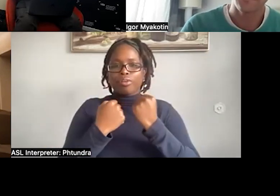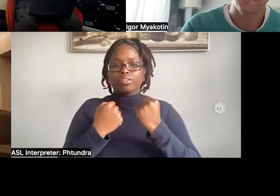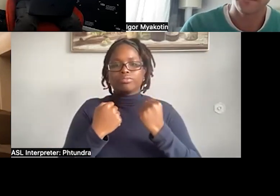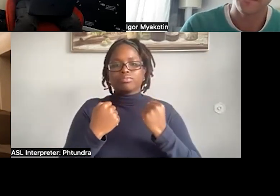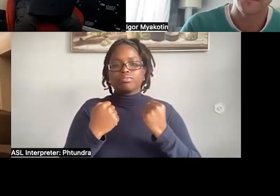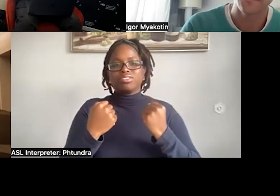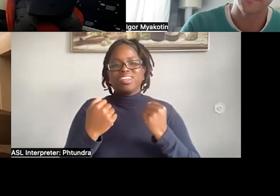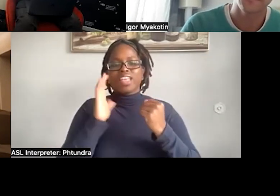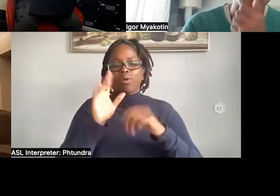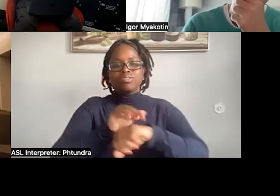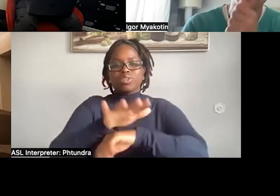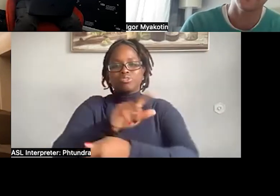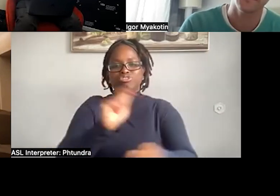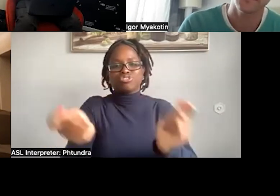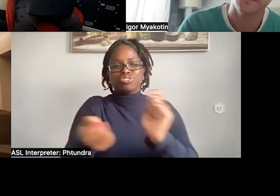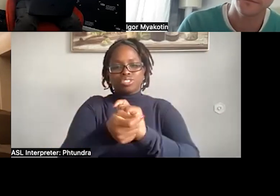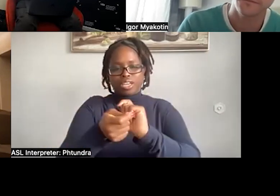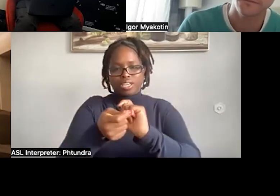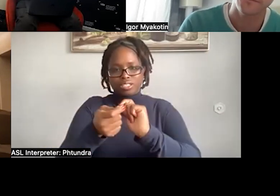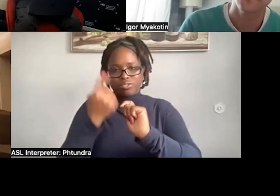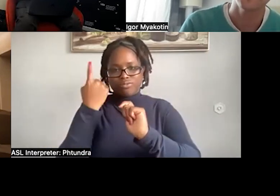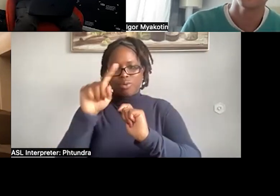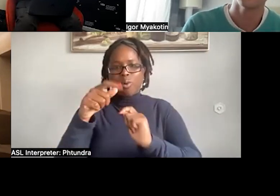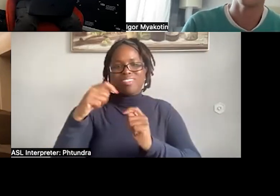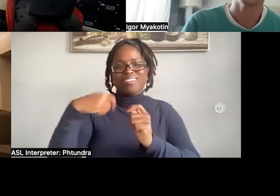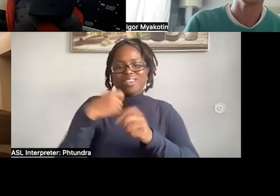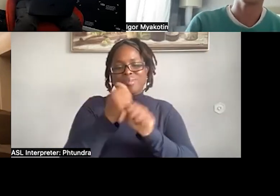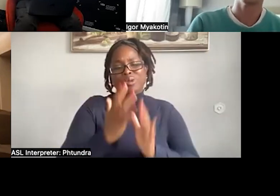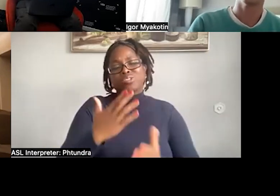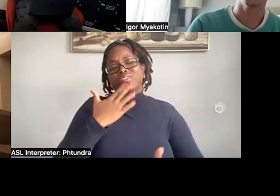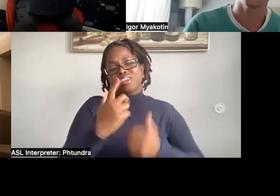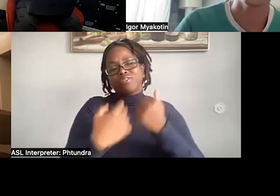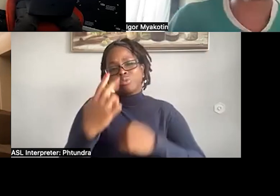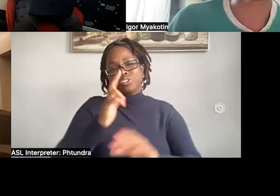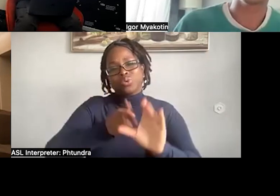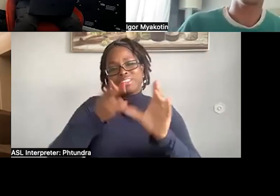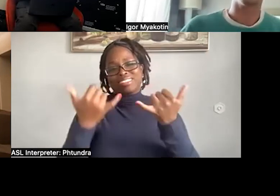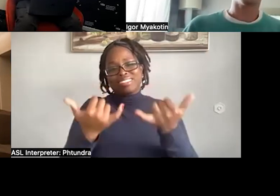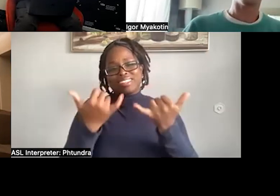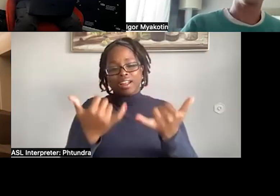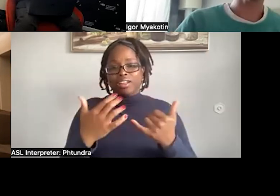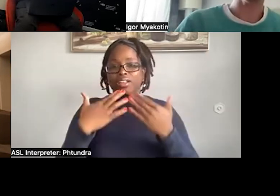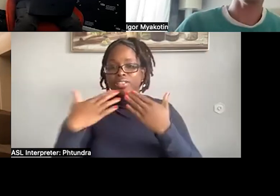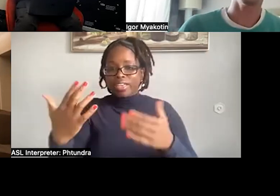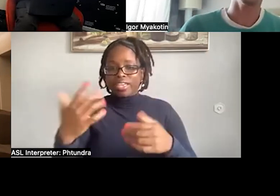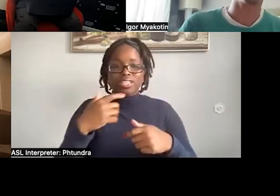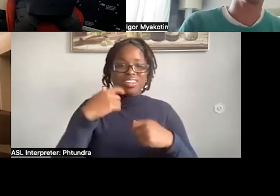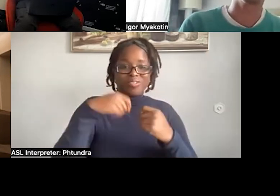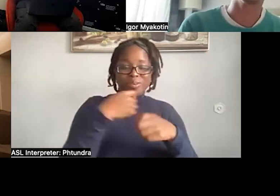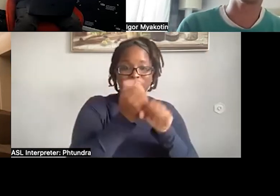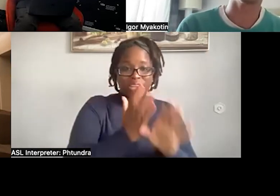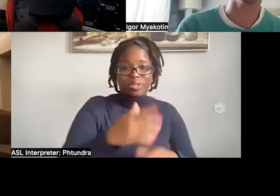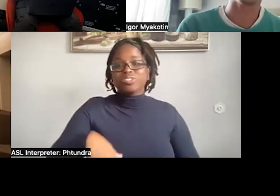the circumstances in which these filmmakers work. So thank you all for joining us today. Thank you to our filmmakers,